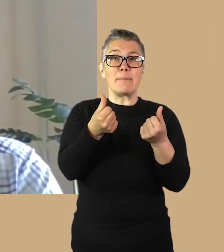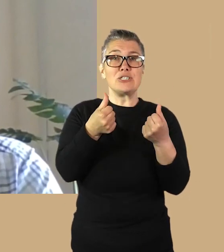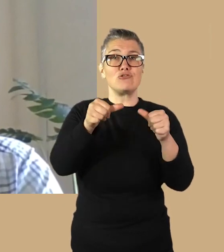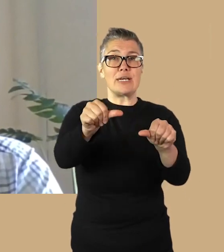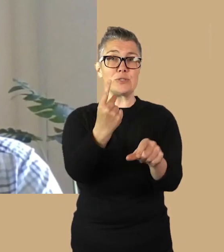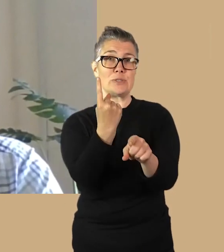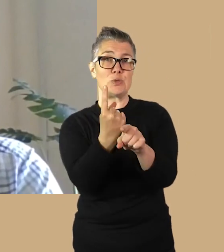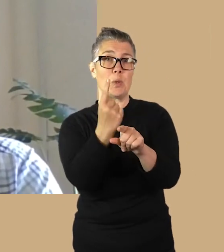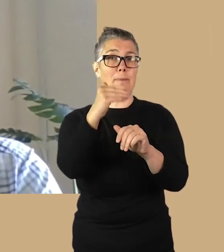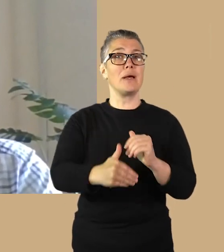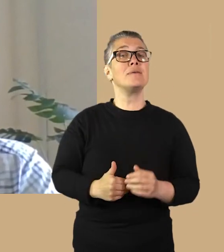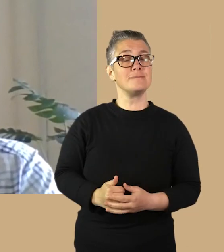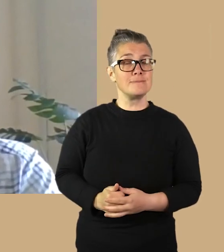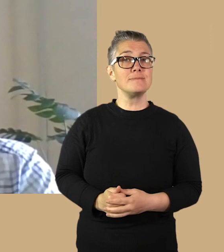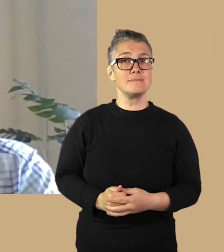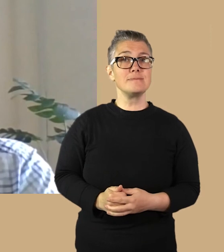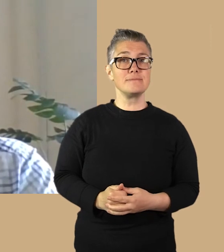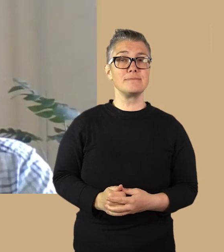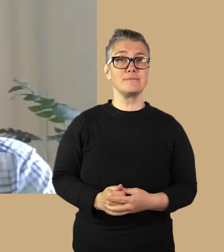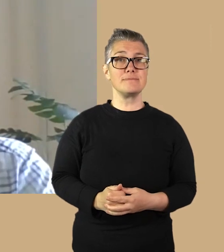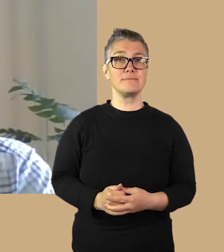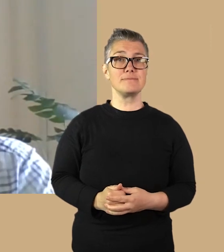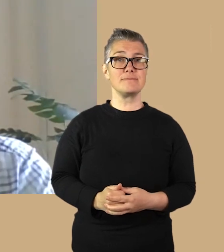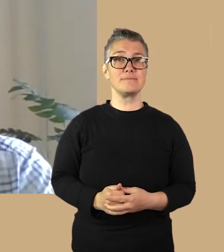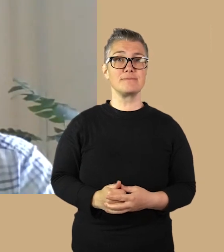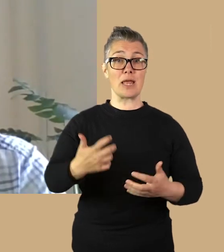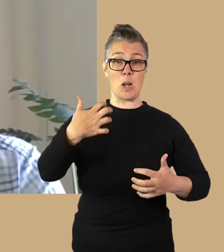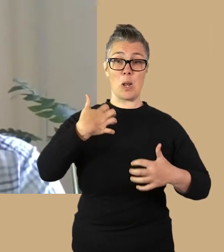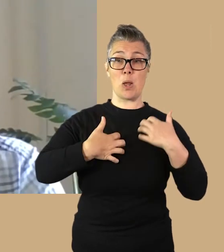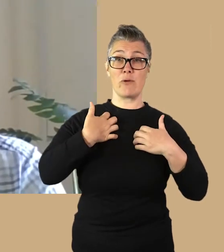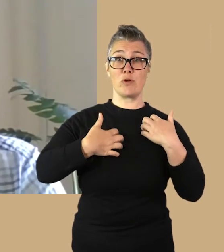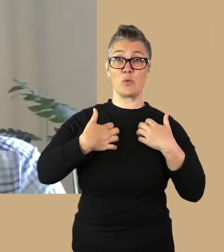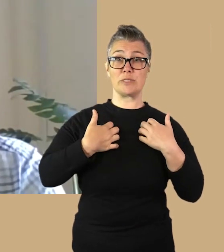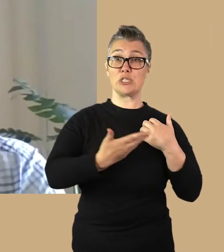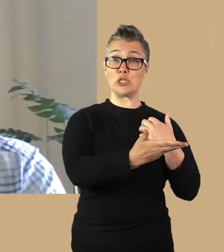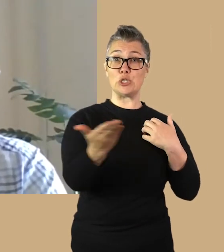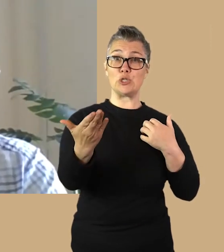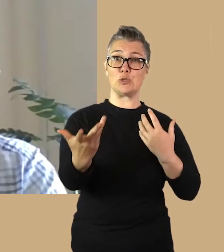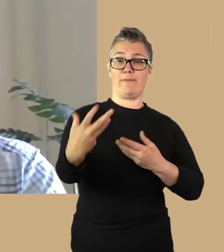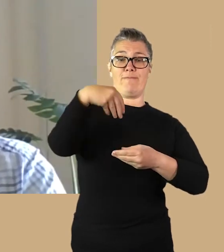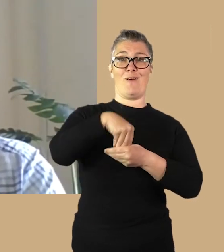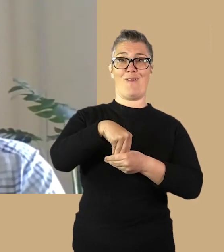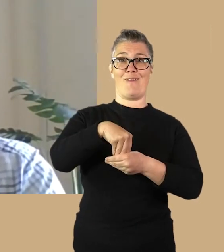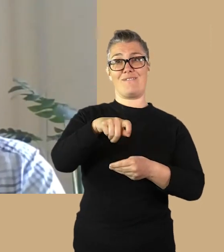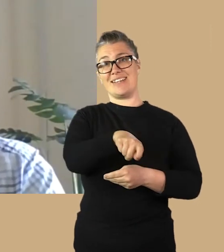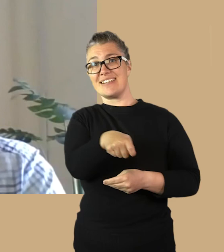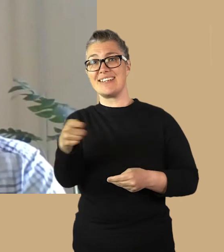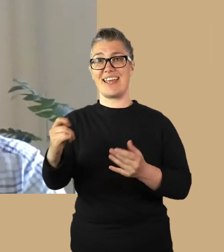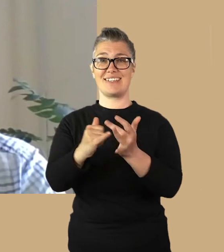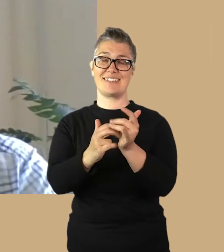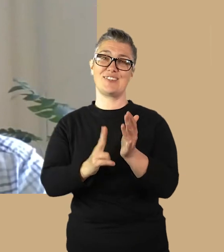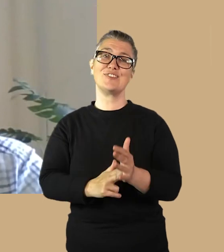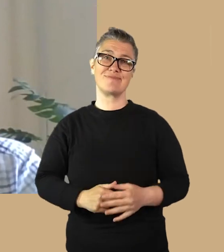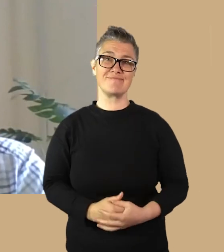strategies that has been identified, and look forward for you all to participate in